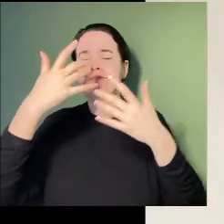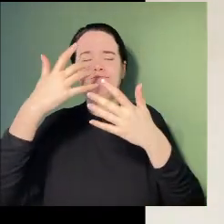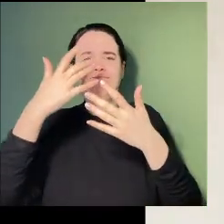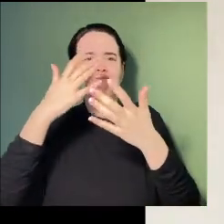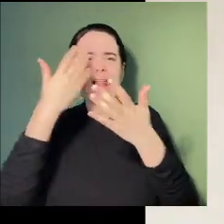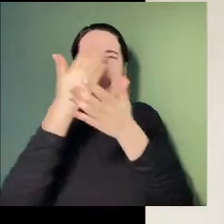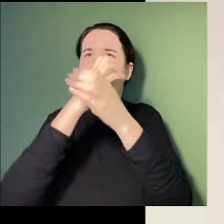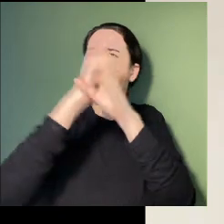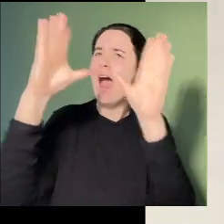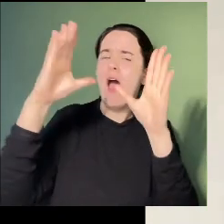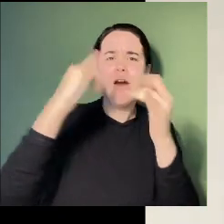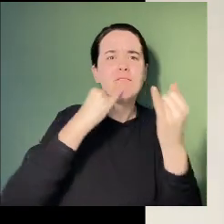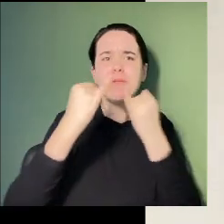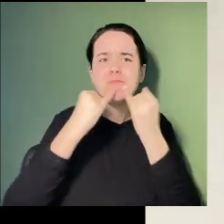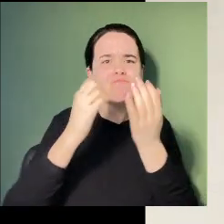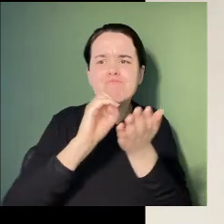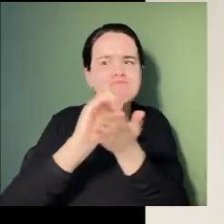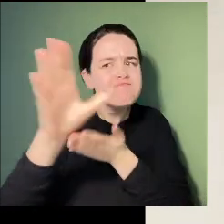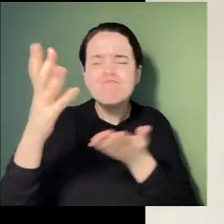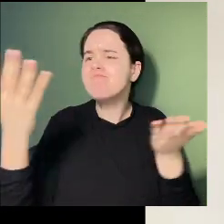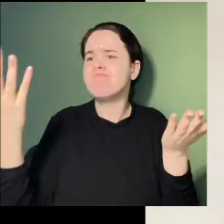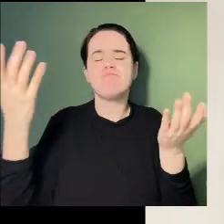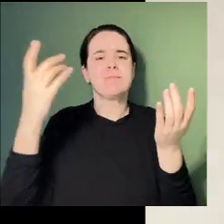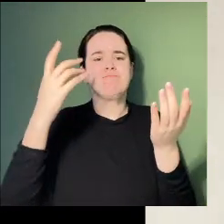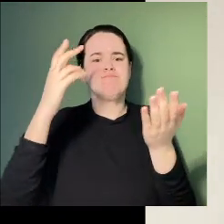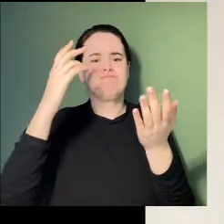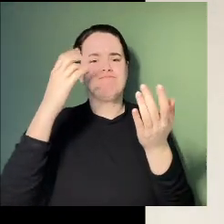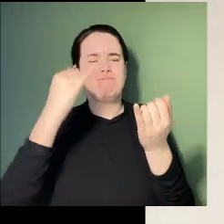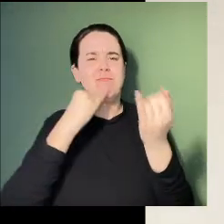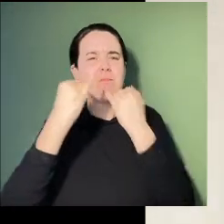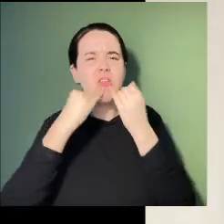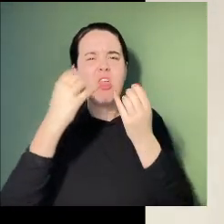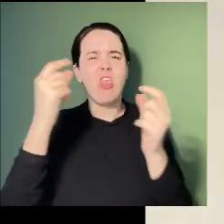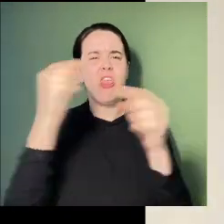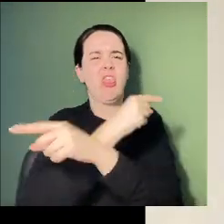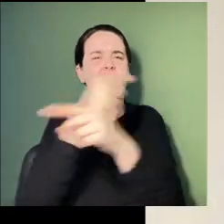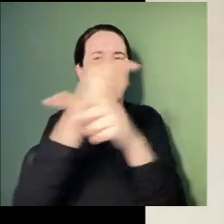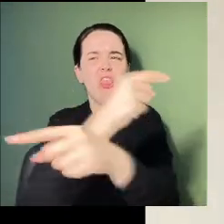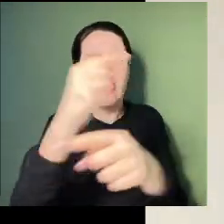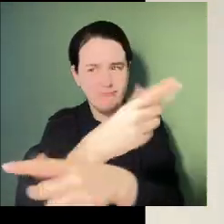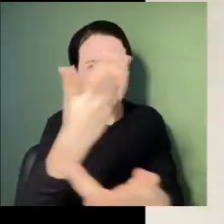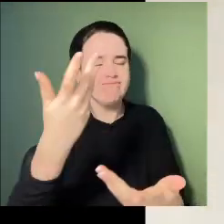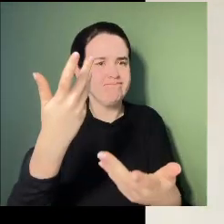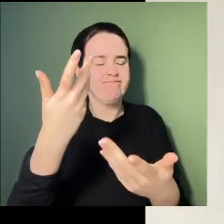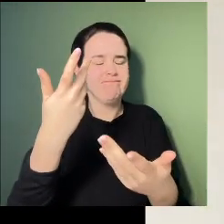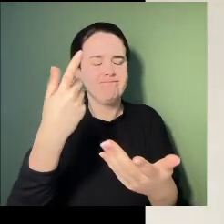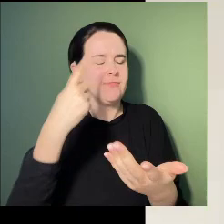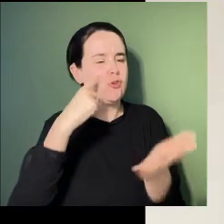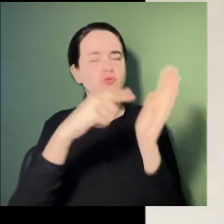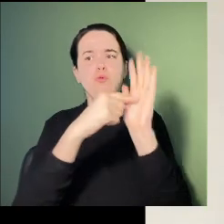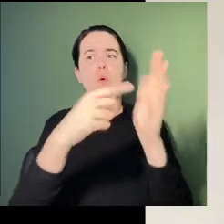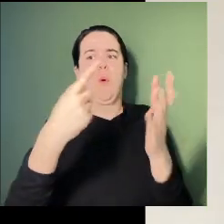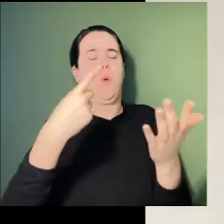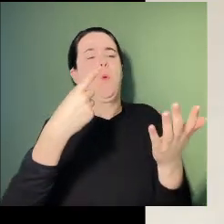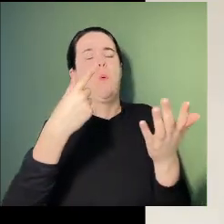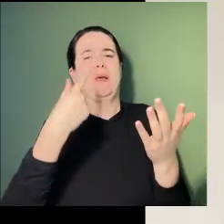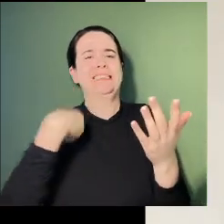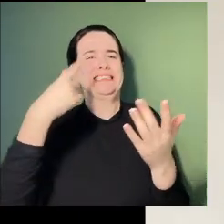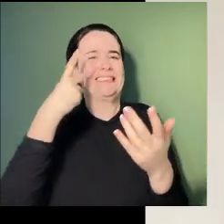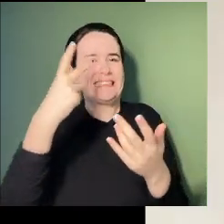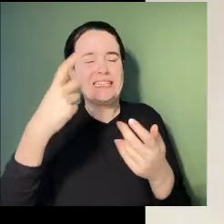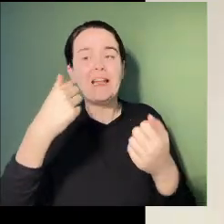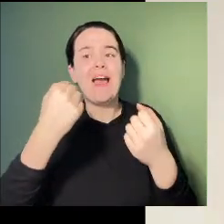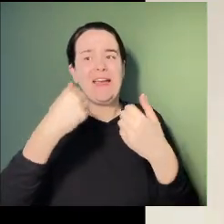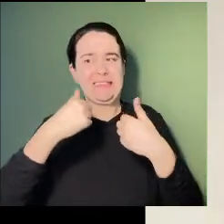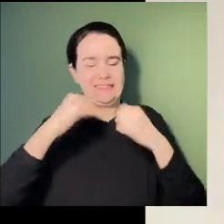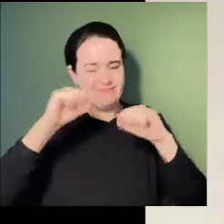disinformation campaigns. For many, elections represent a test that measures the strength of respective democracies and